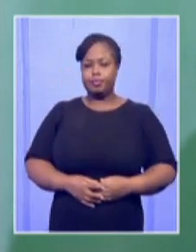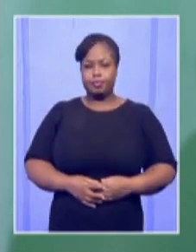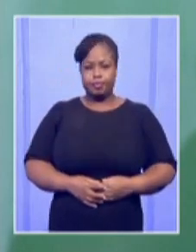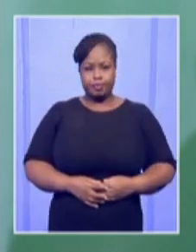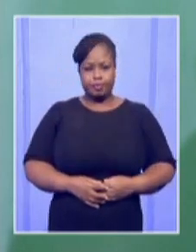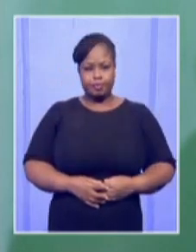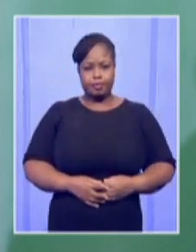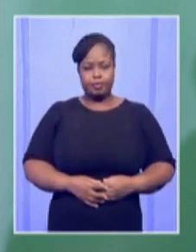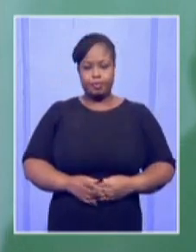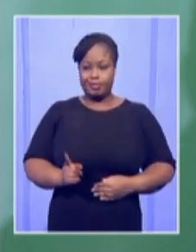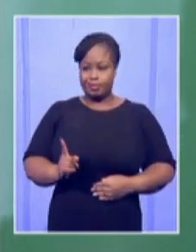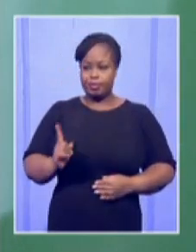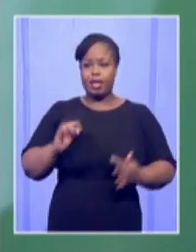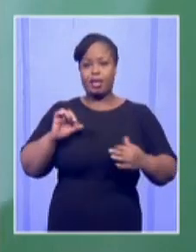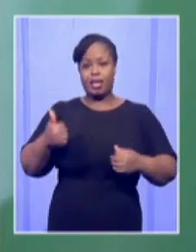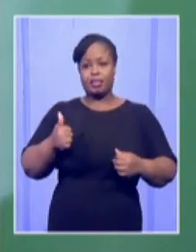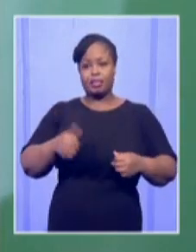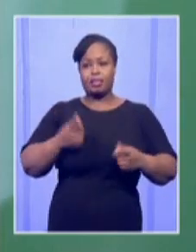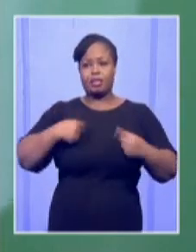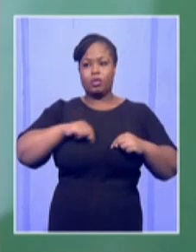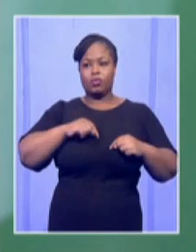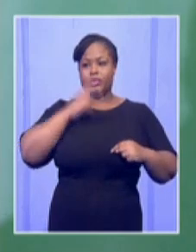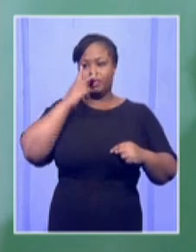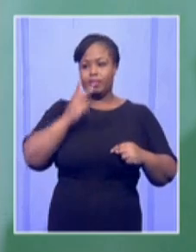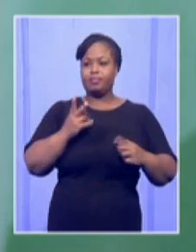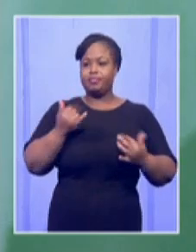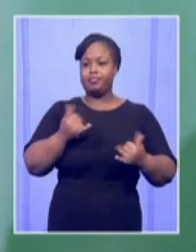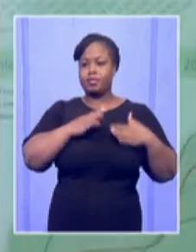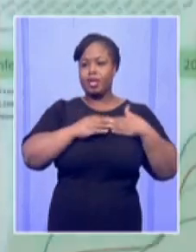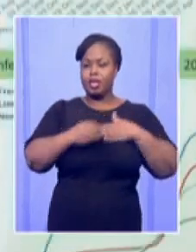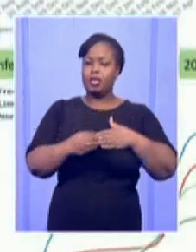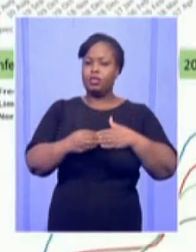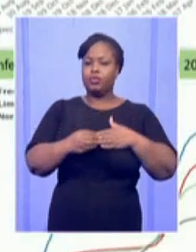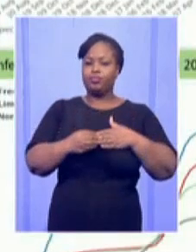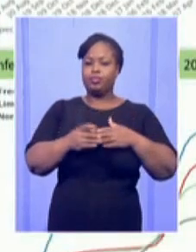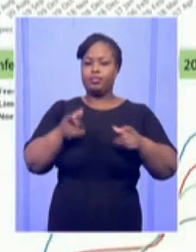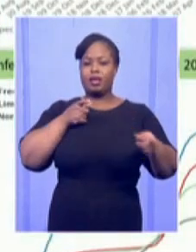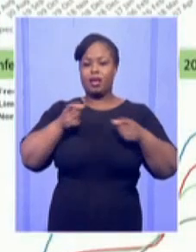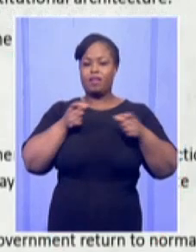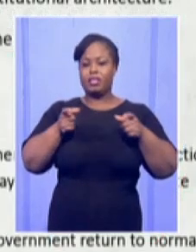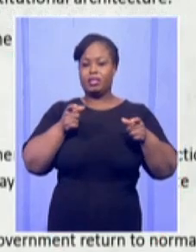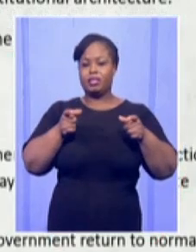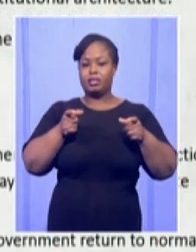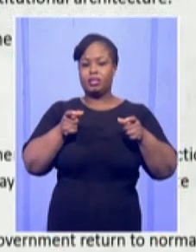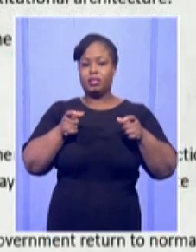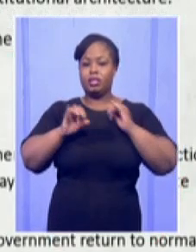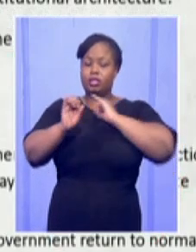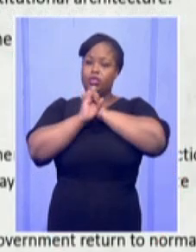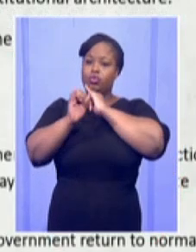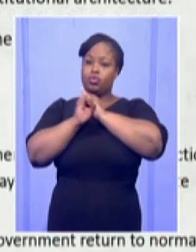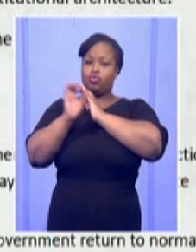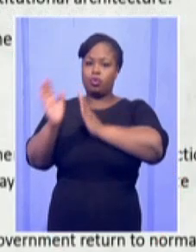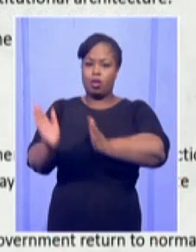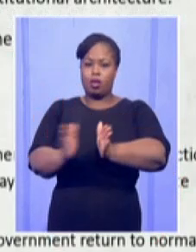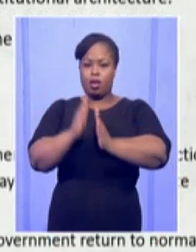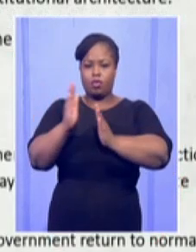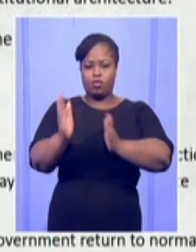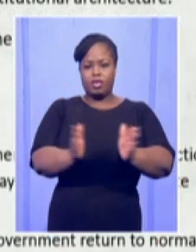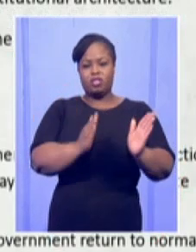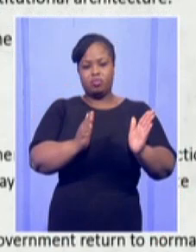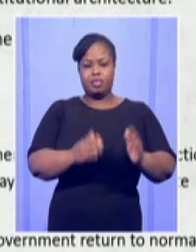On the next slide, we speak about the leadership, governance and institutional arrangement. In